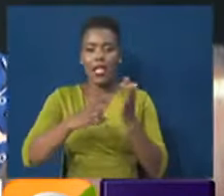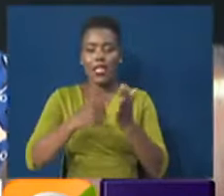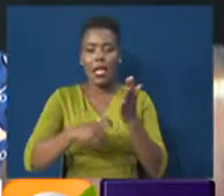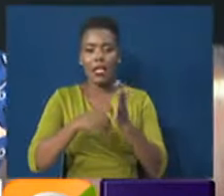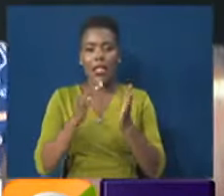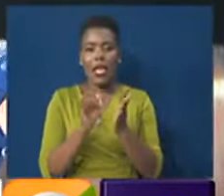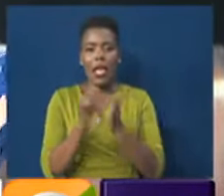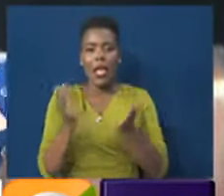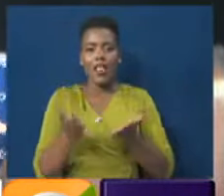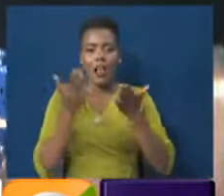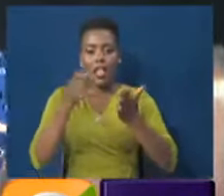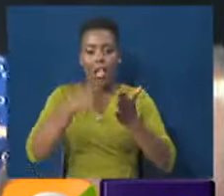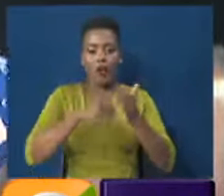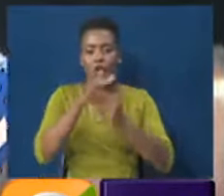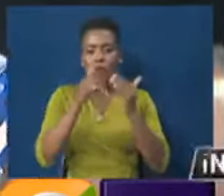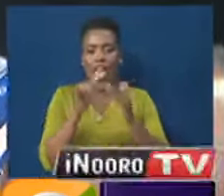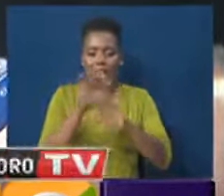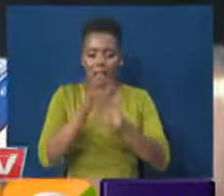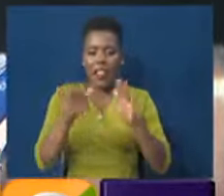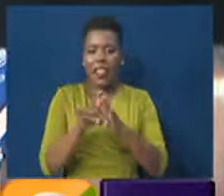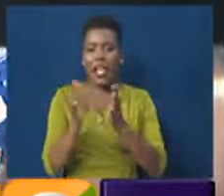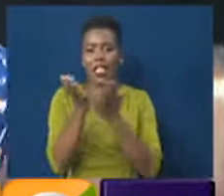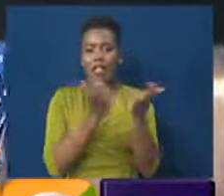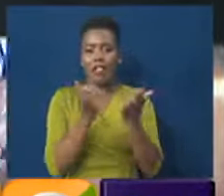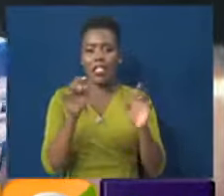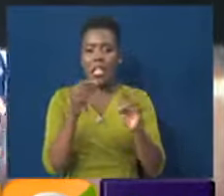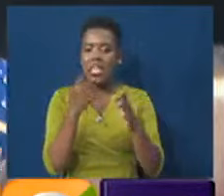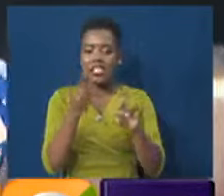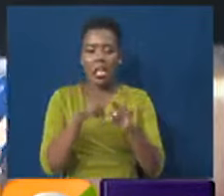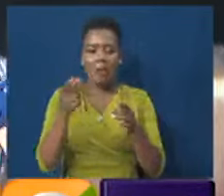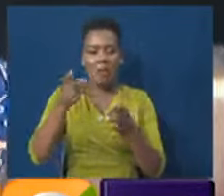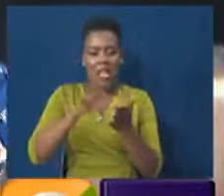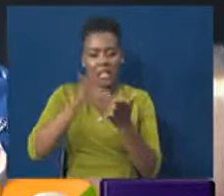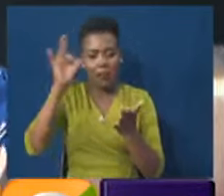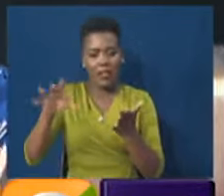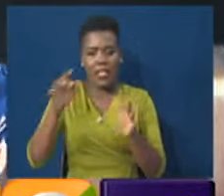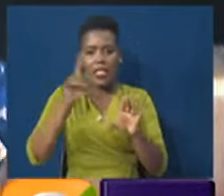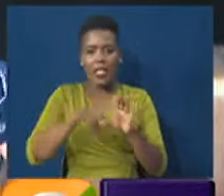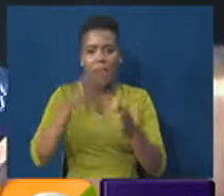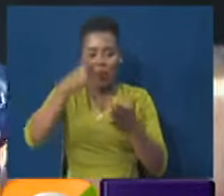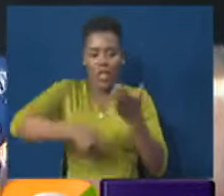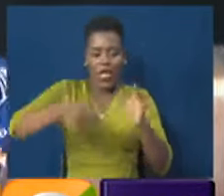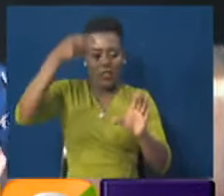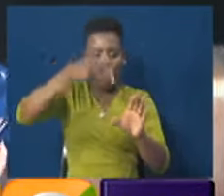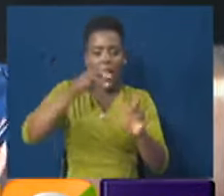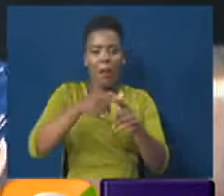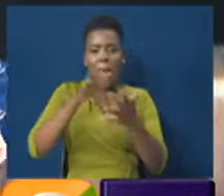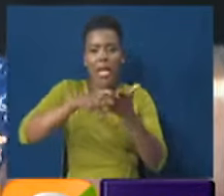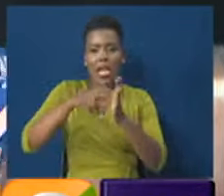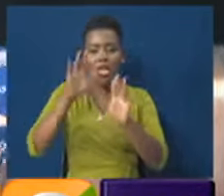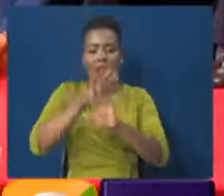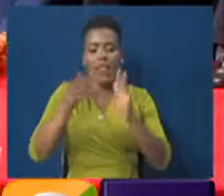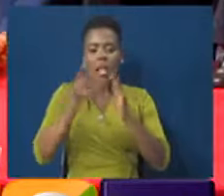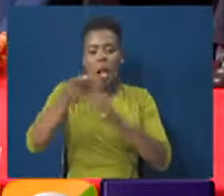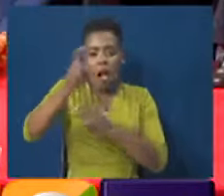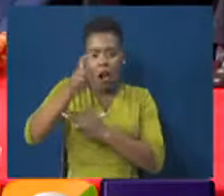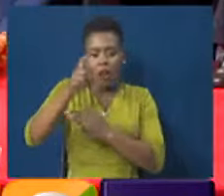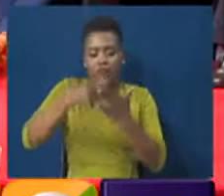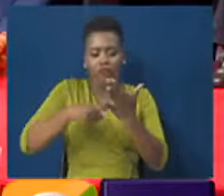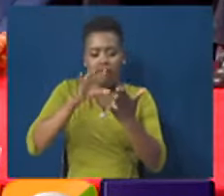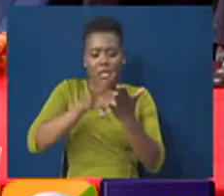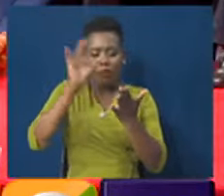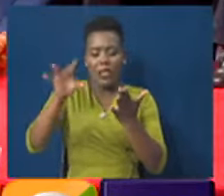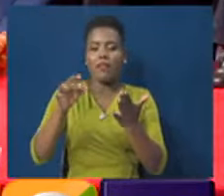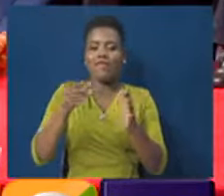raised the cost of all goods and services. Because the minute you touch on fuel, then everything goes up, because fuel touches on